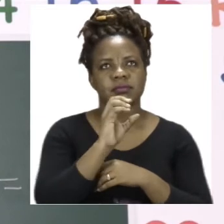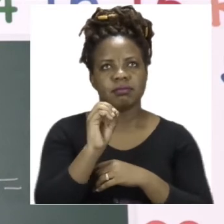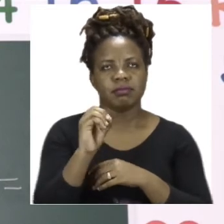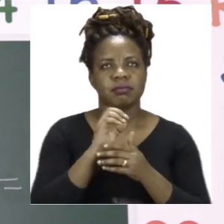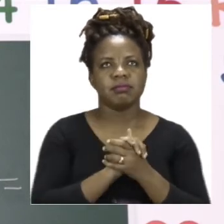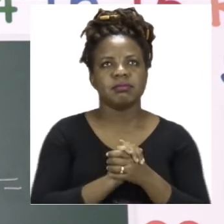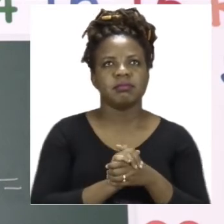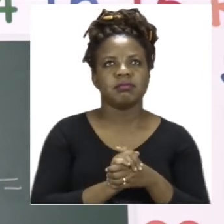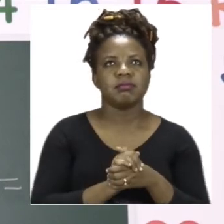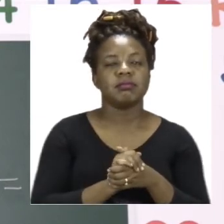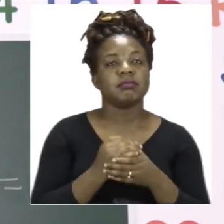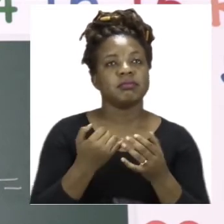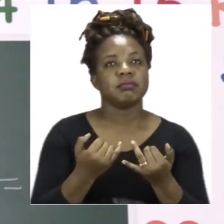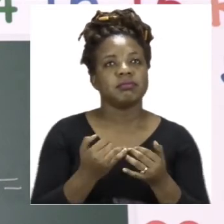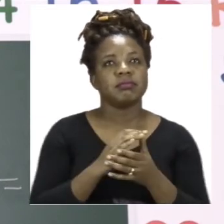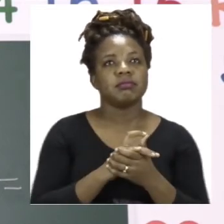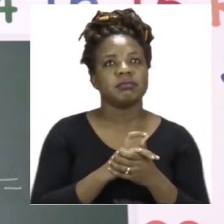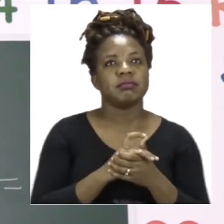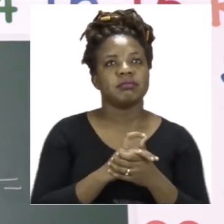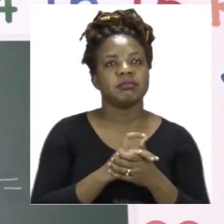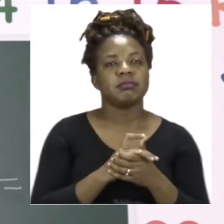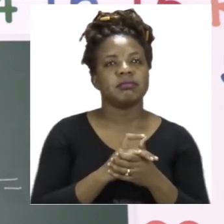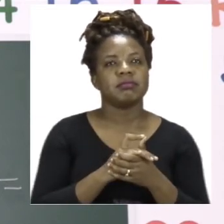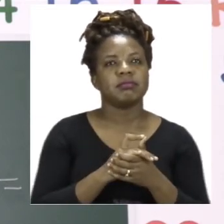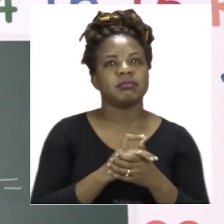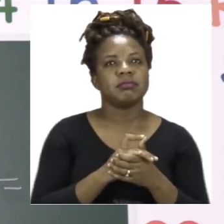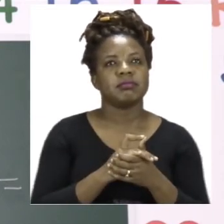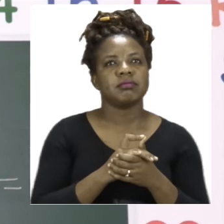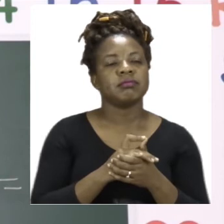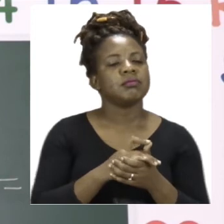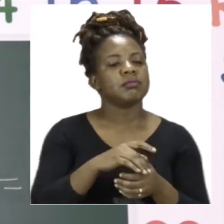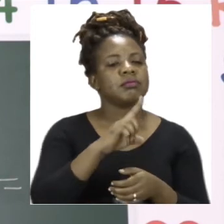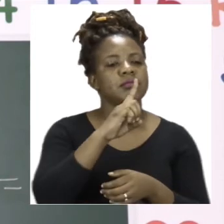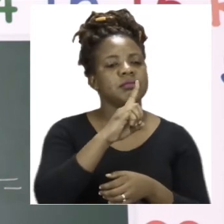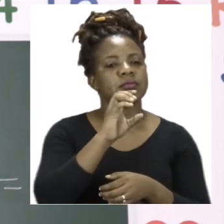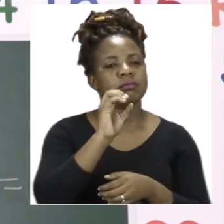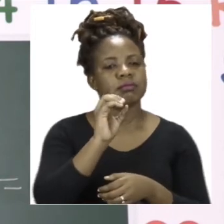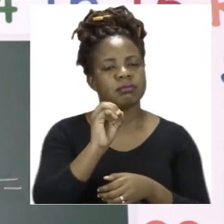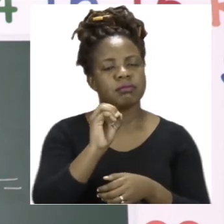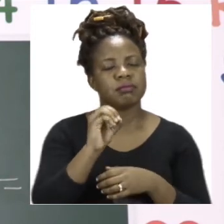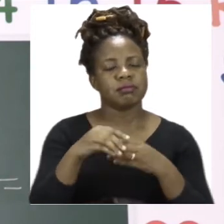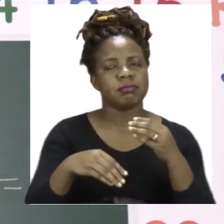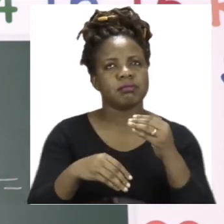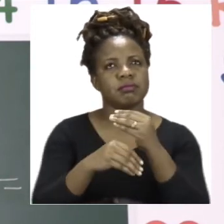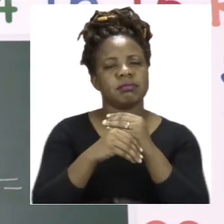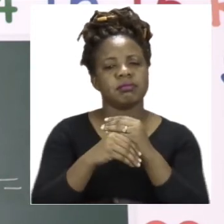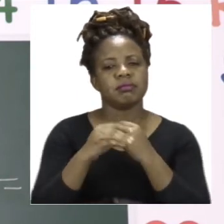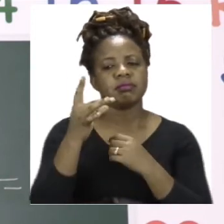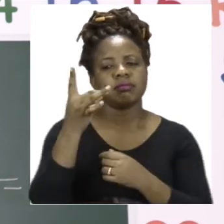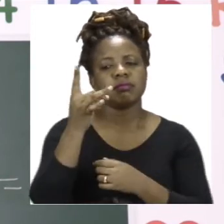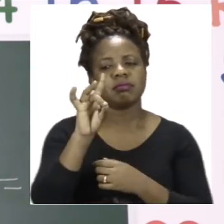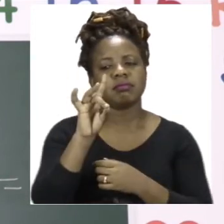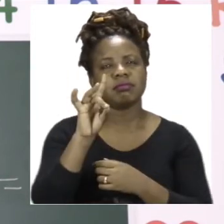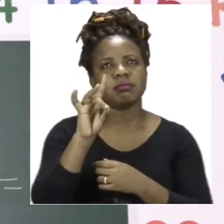Now, we are going to take our 10 and then add 8. So we're going to first find